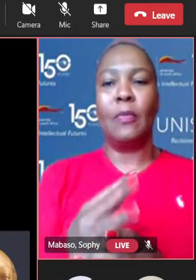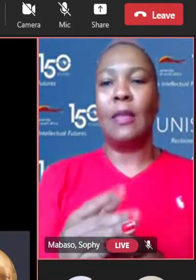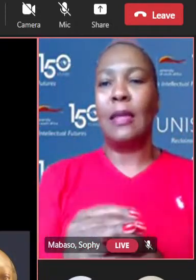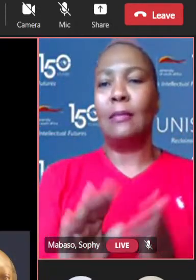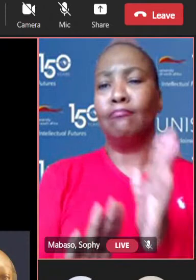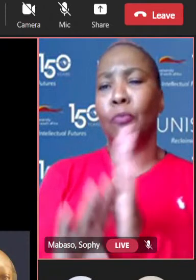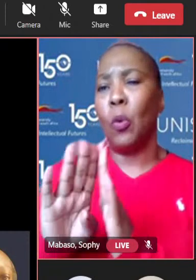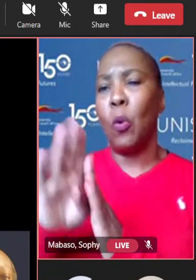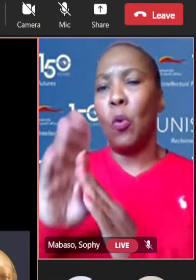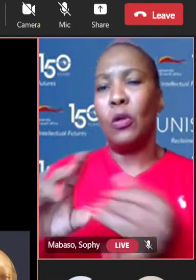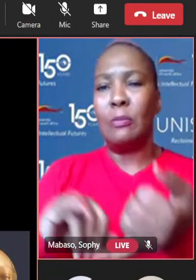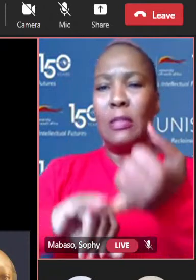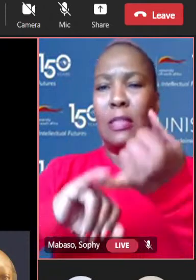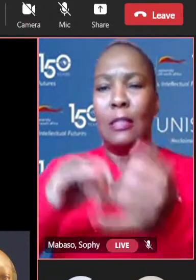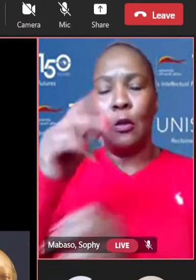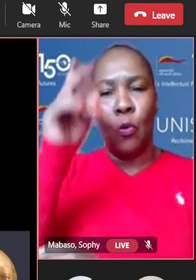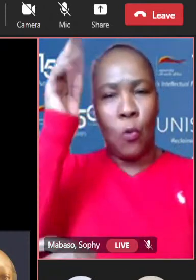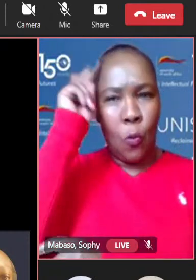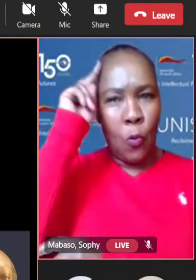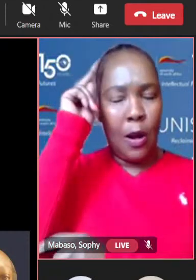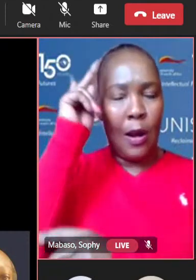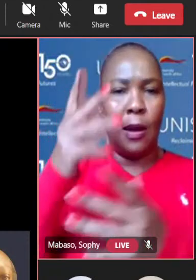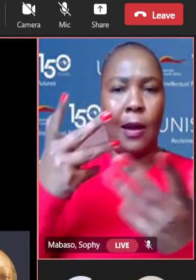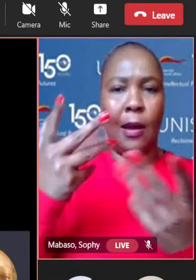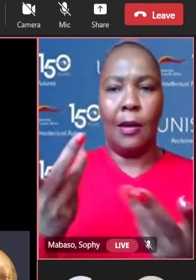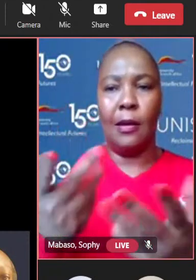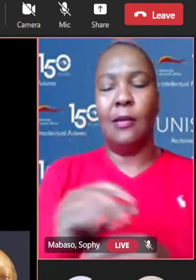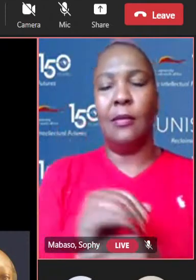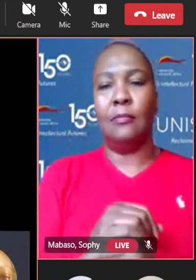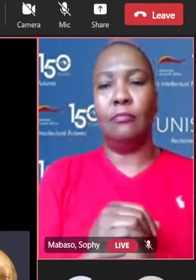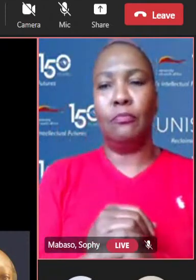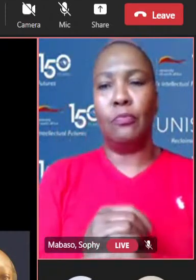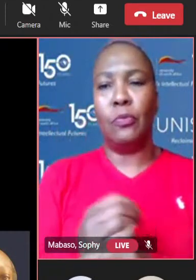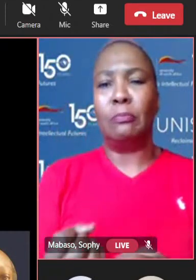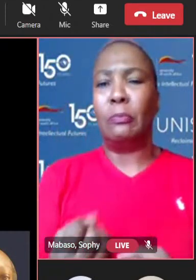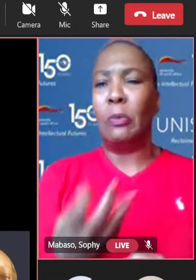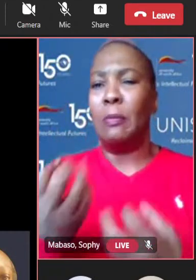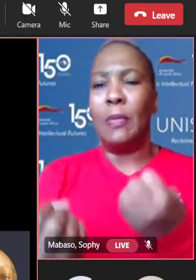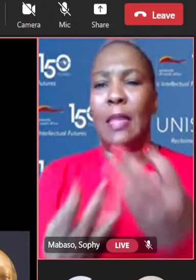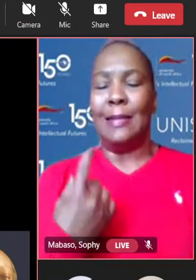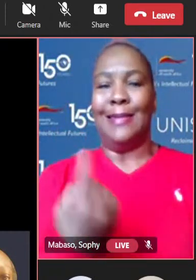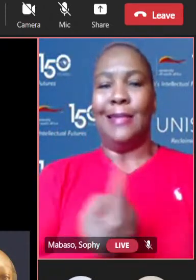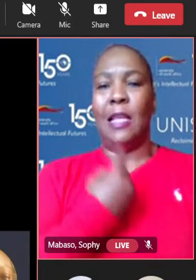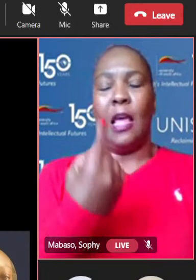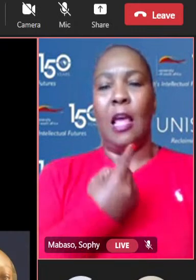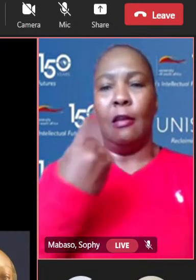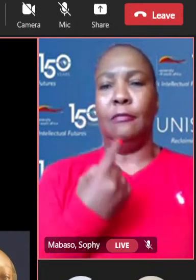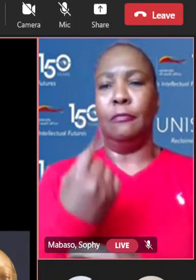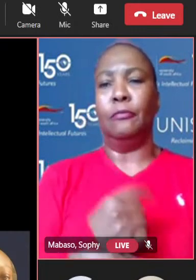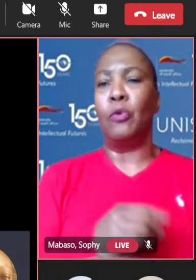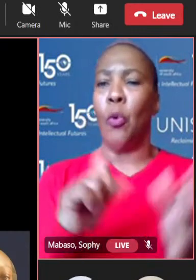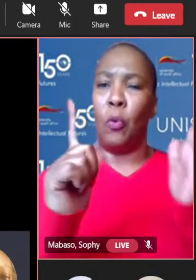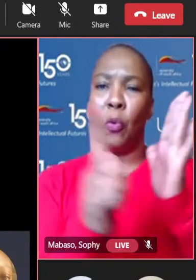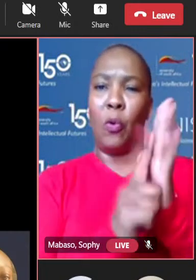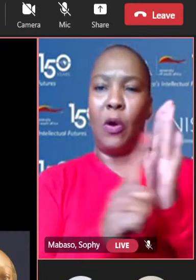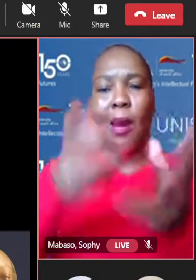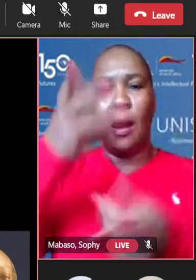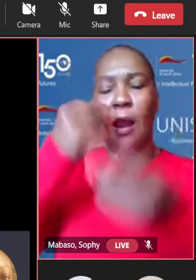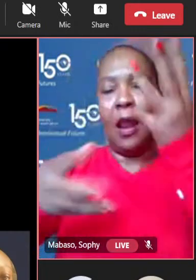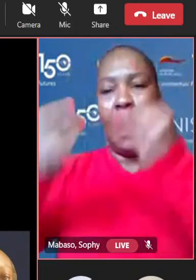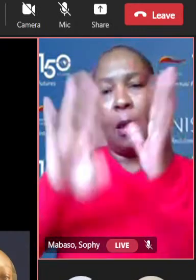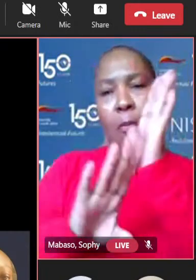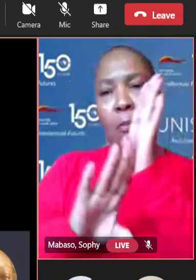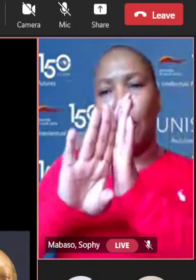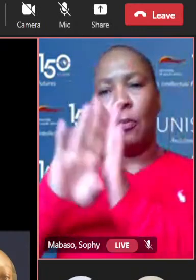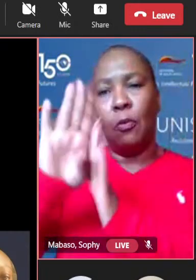subject-specific knowledge, promotes self-regulated learning, improve communication